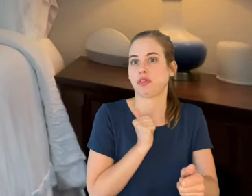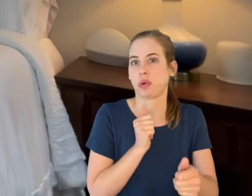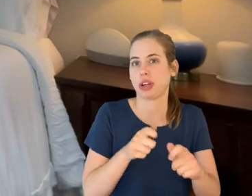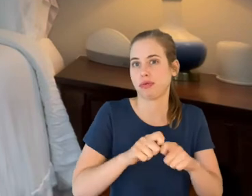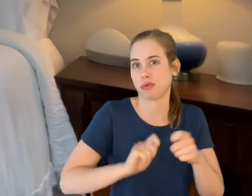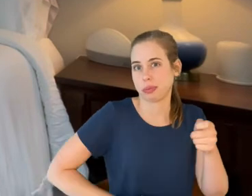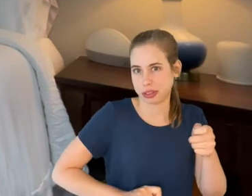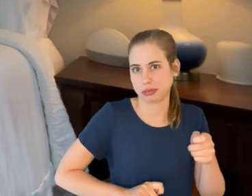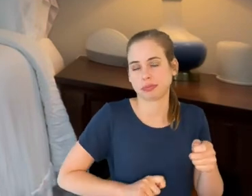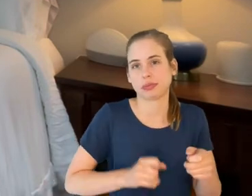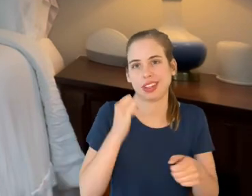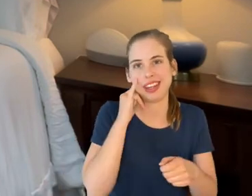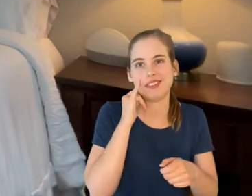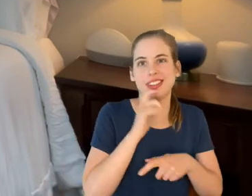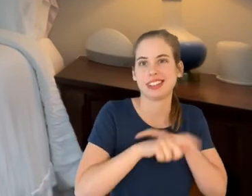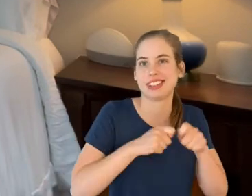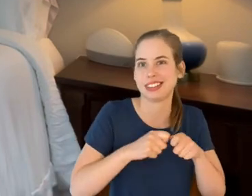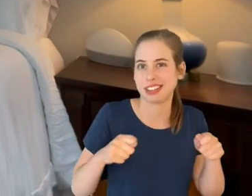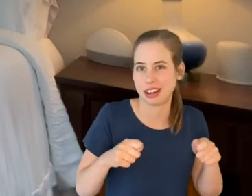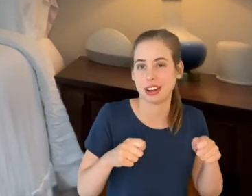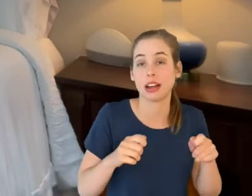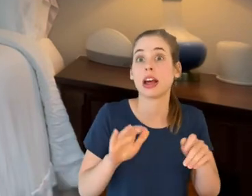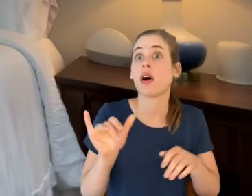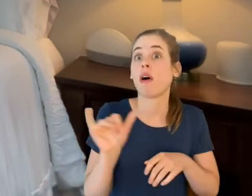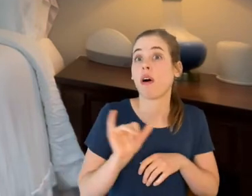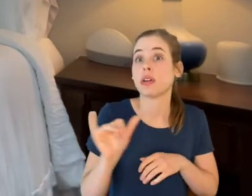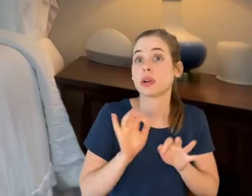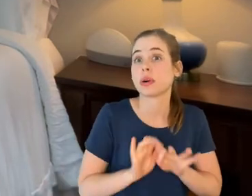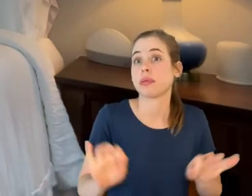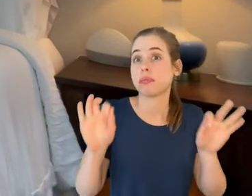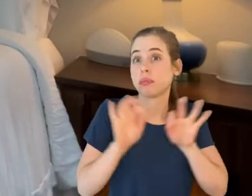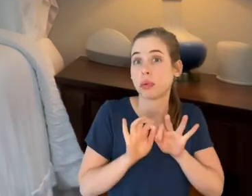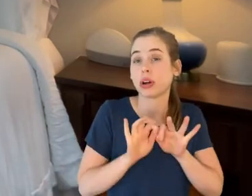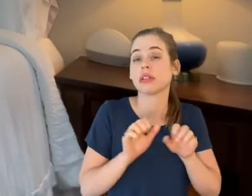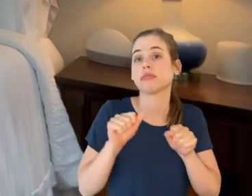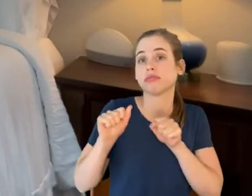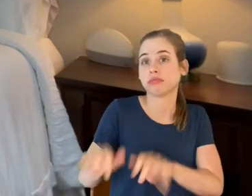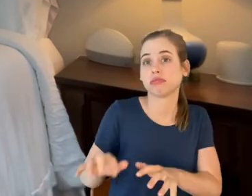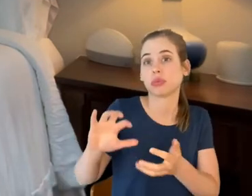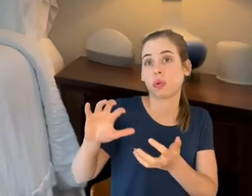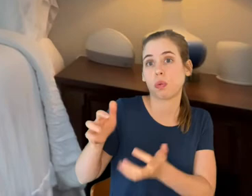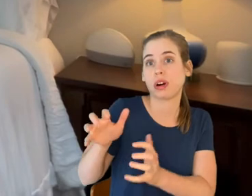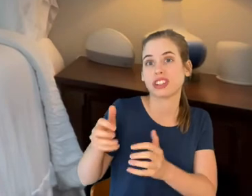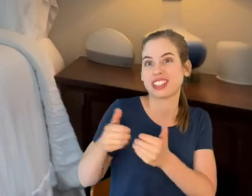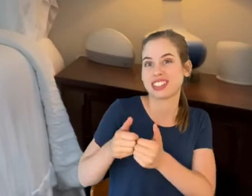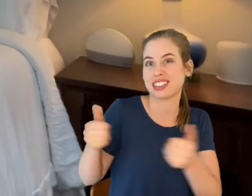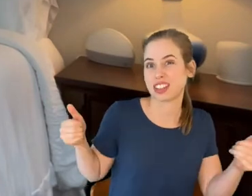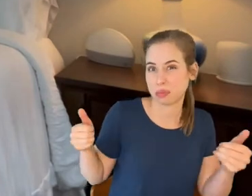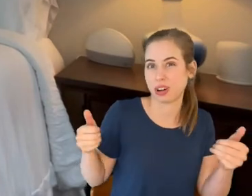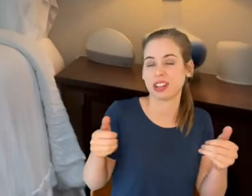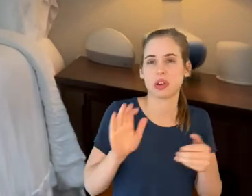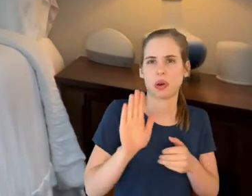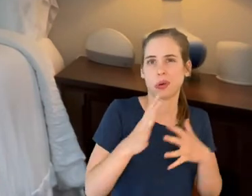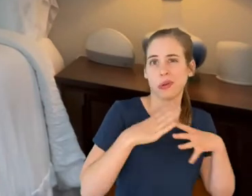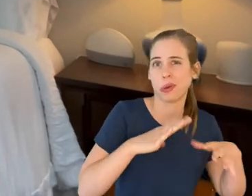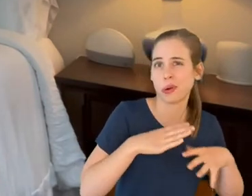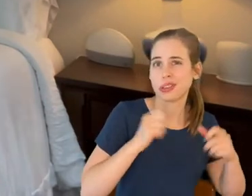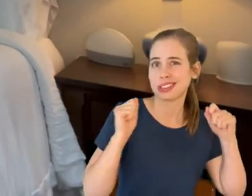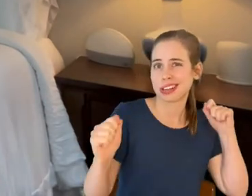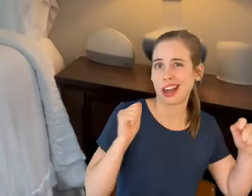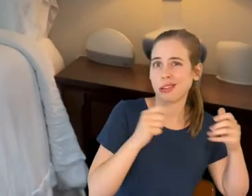And it does say to wash these separately, like I would wash and dry this completely separate from anything else that you